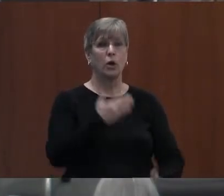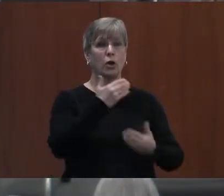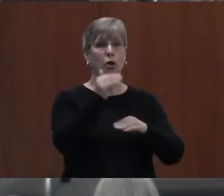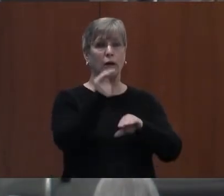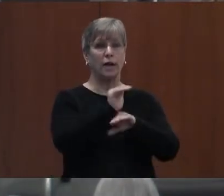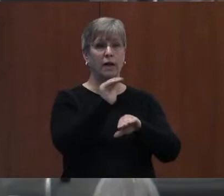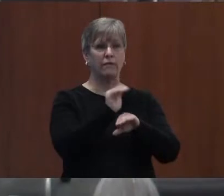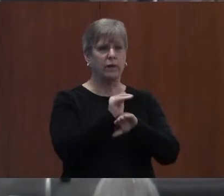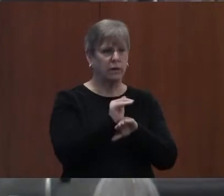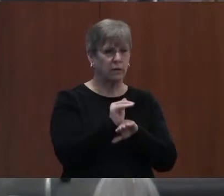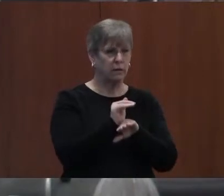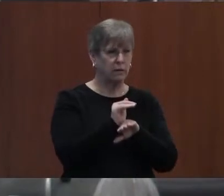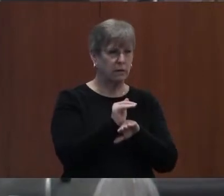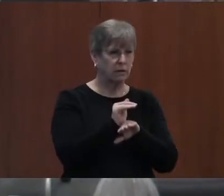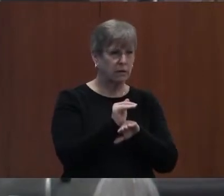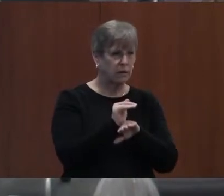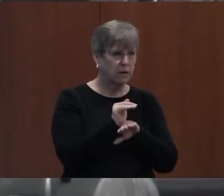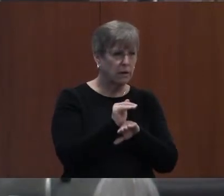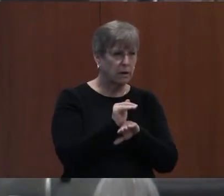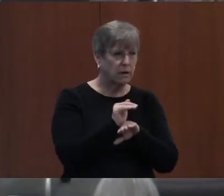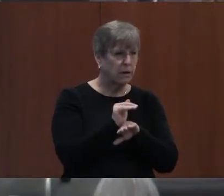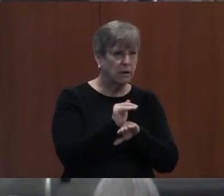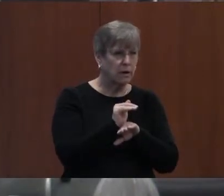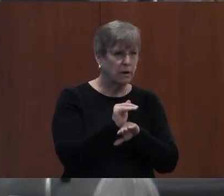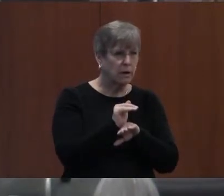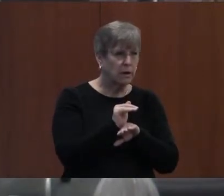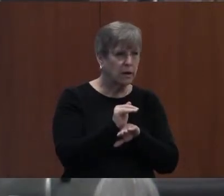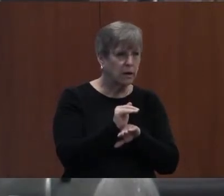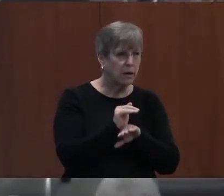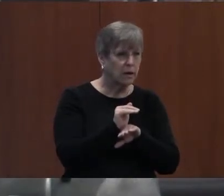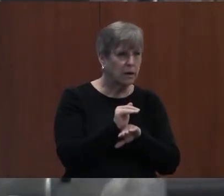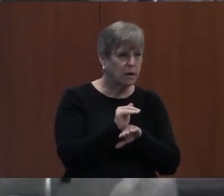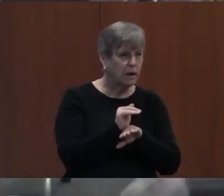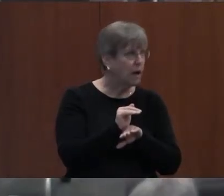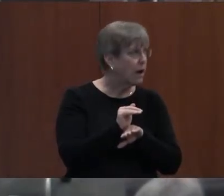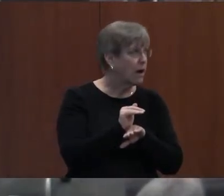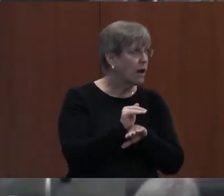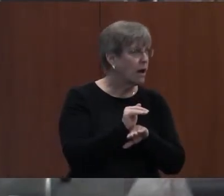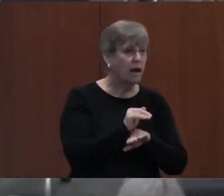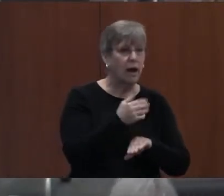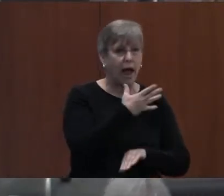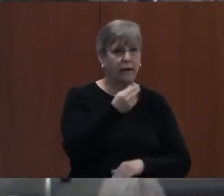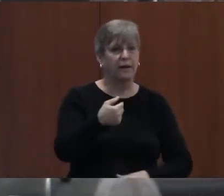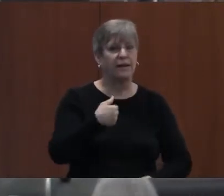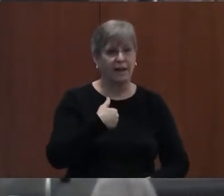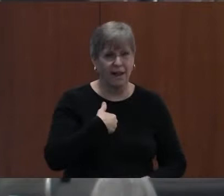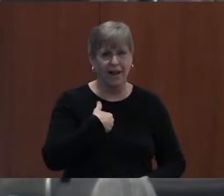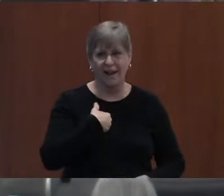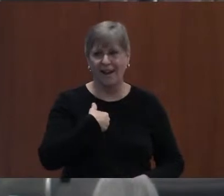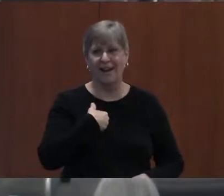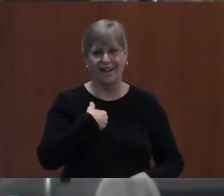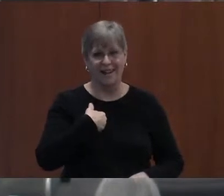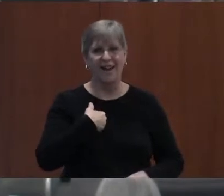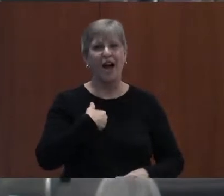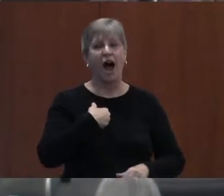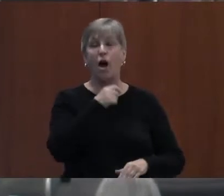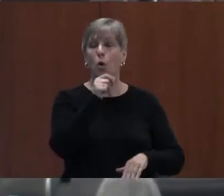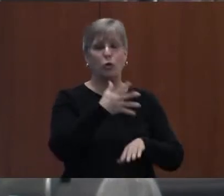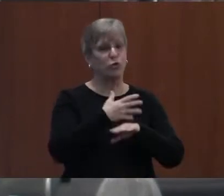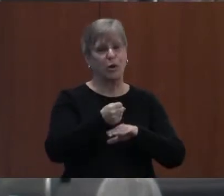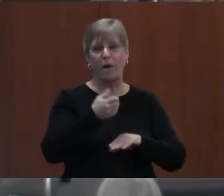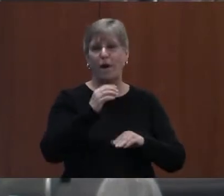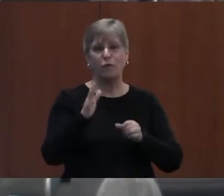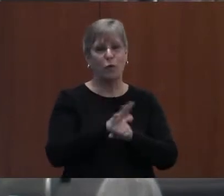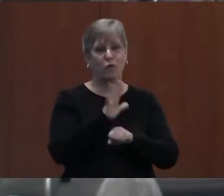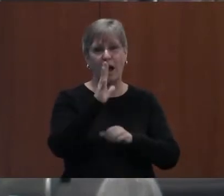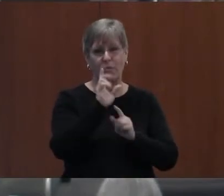evening, Marilee Kearns, 5 Stafford Avenue, Greensboro, Maryland. Most of you guys know me. And I won't take my whole 5 minutes. I'm